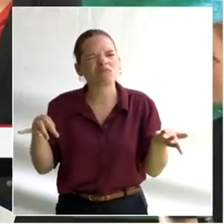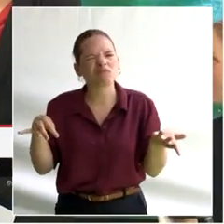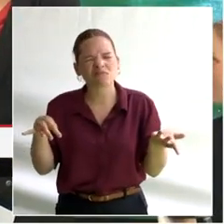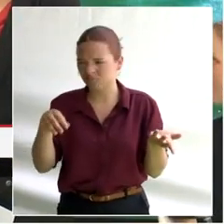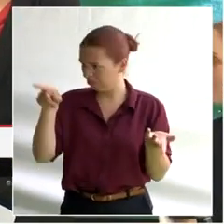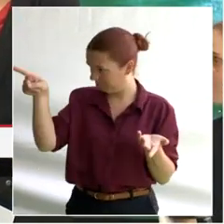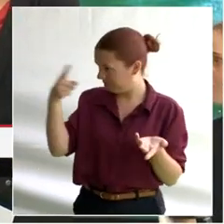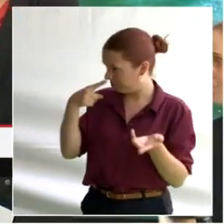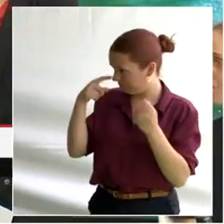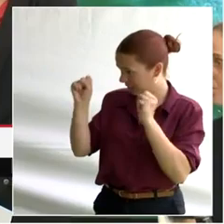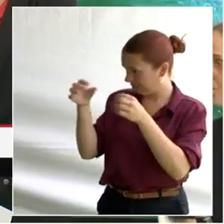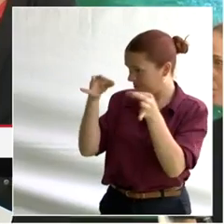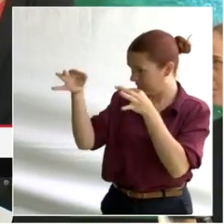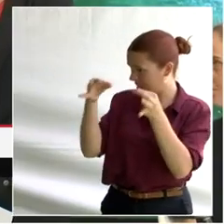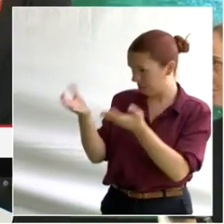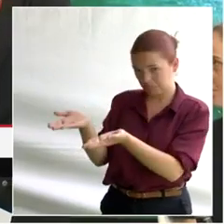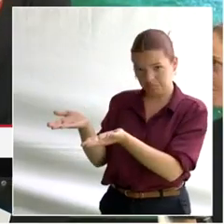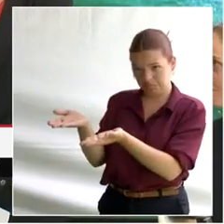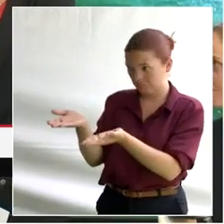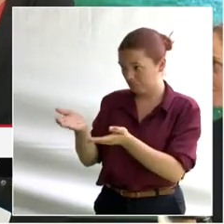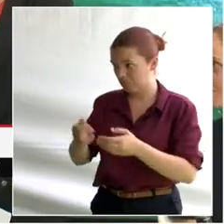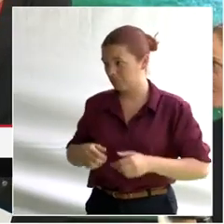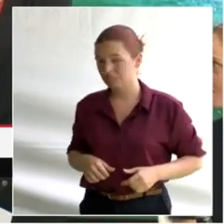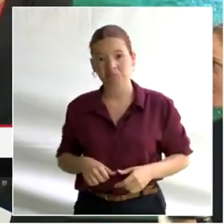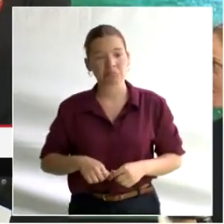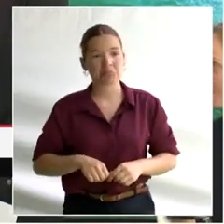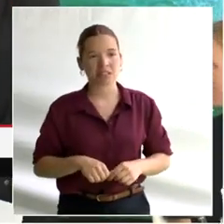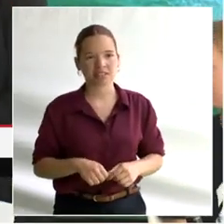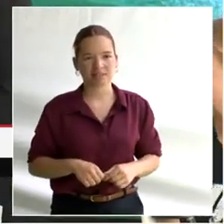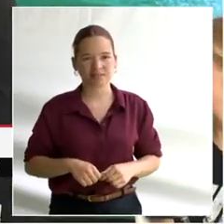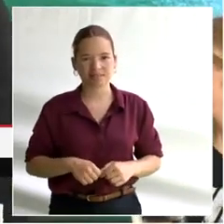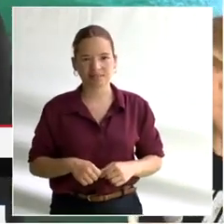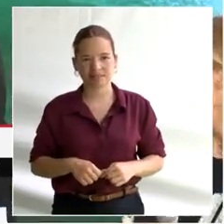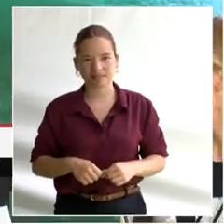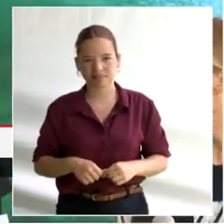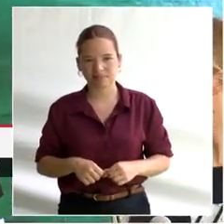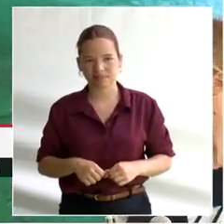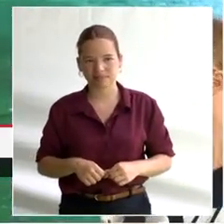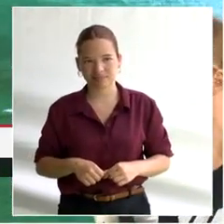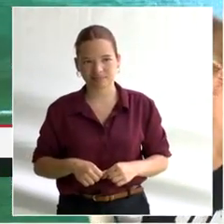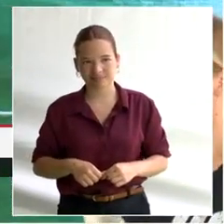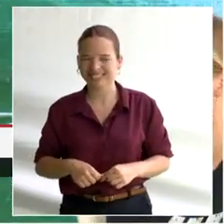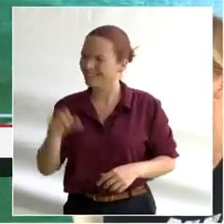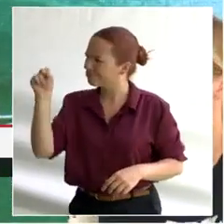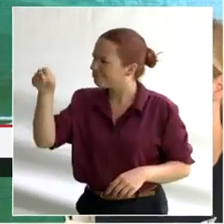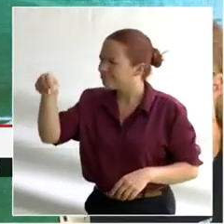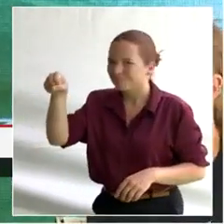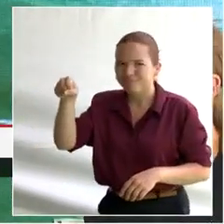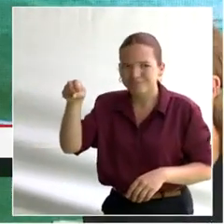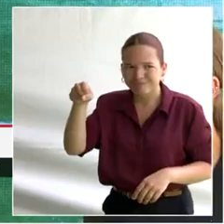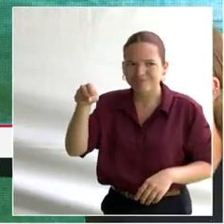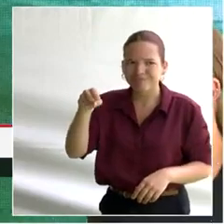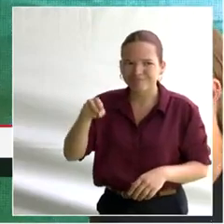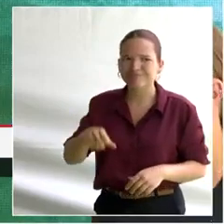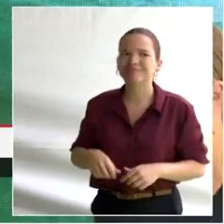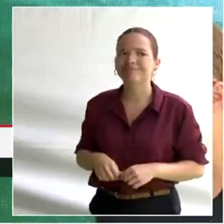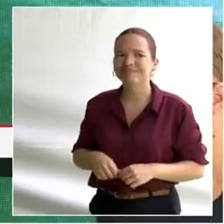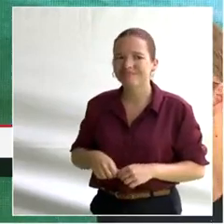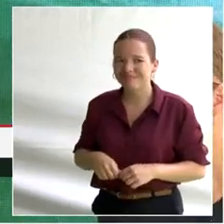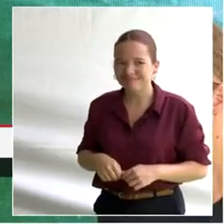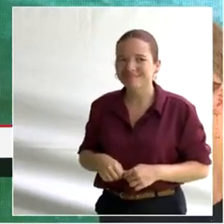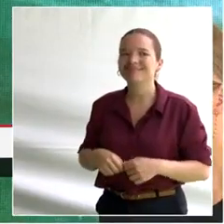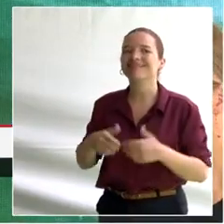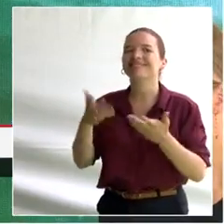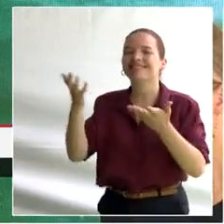draw for, why we do it, how seeds are placed, and then we'll get things started. All right. Hello, everybody. Thank you for attending this